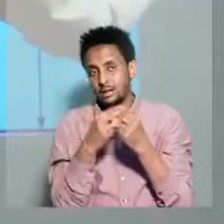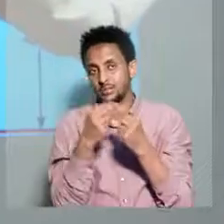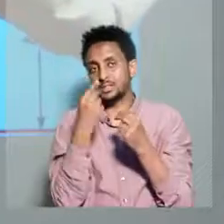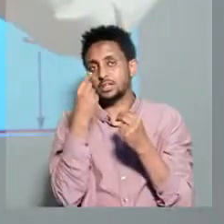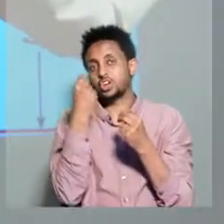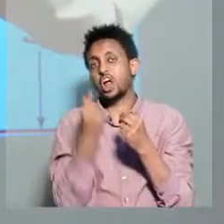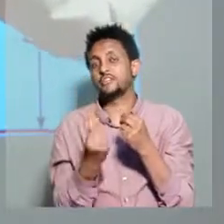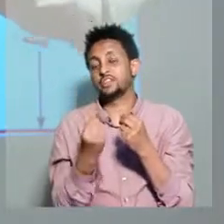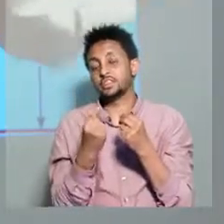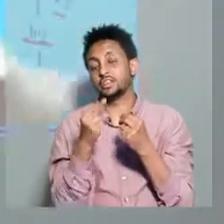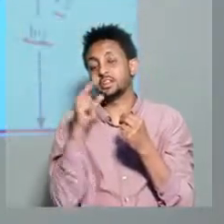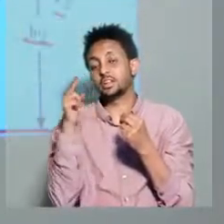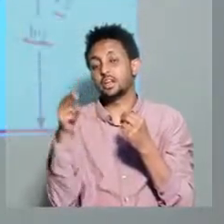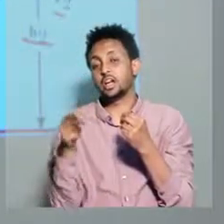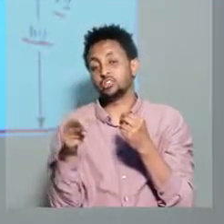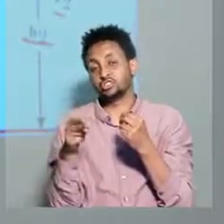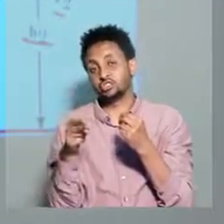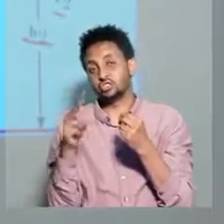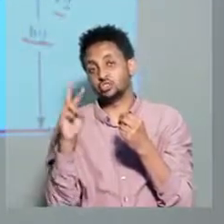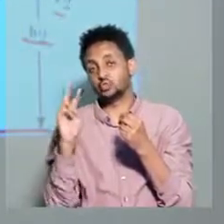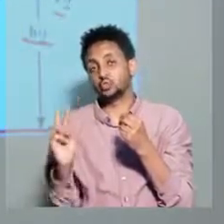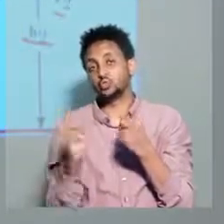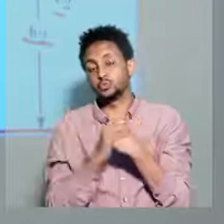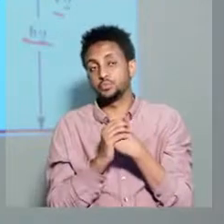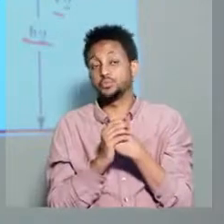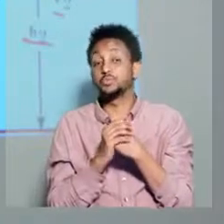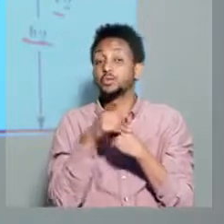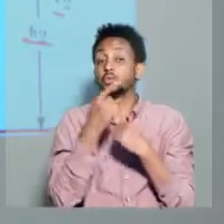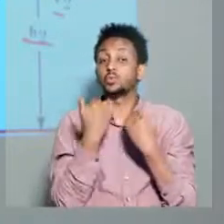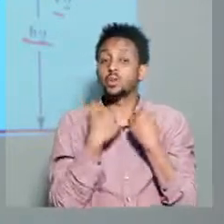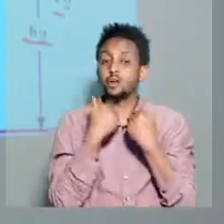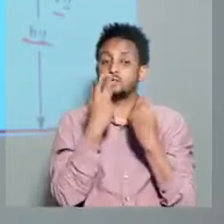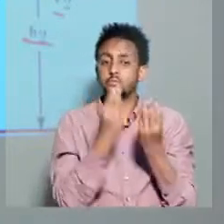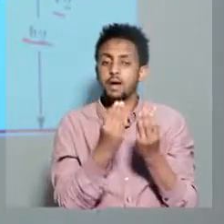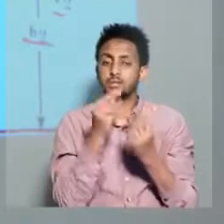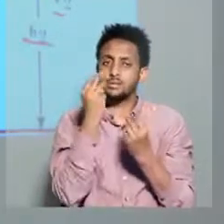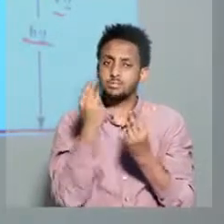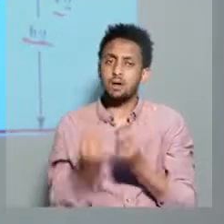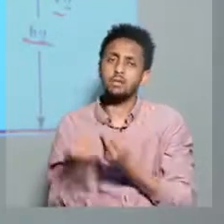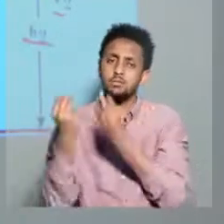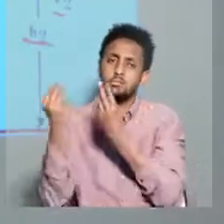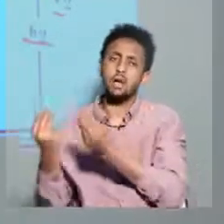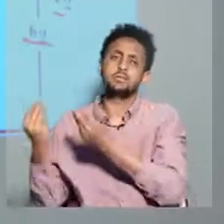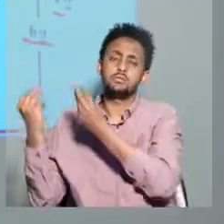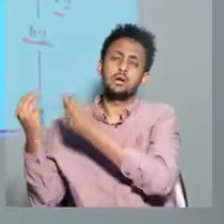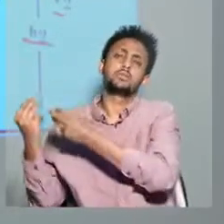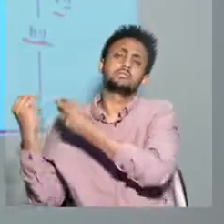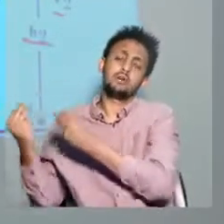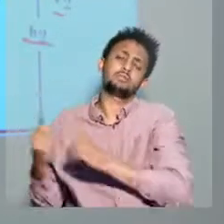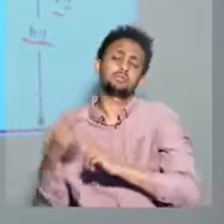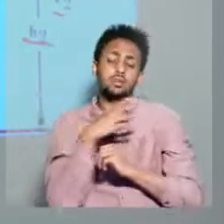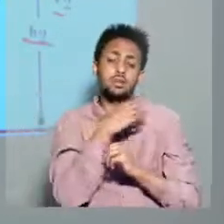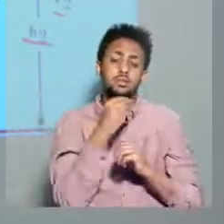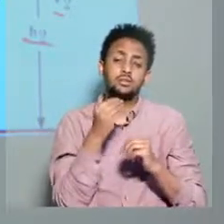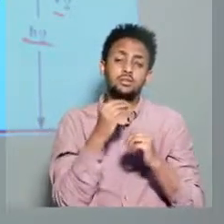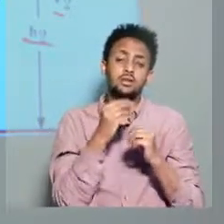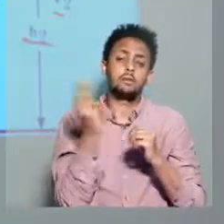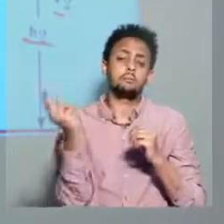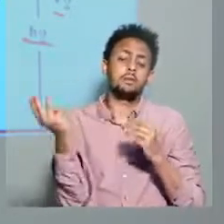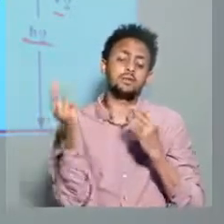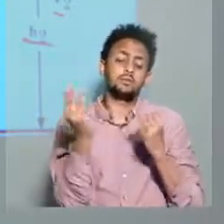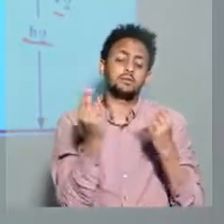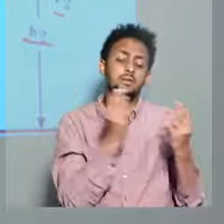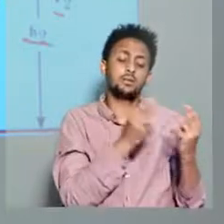times h at section 2. Here you do have mass as well, here mass, and there is mass